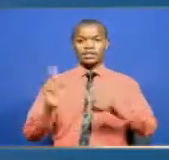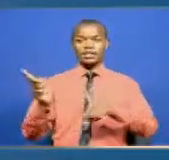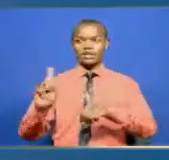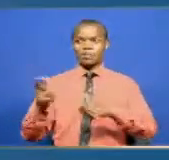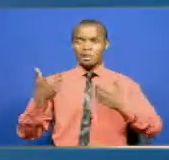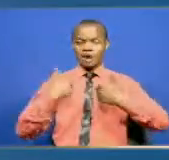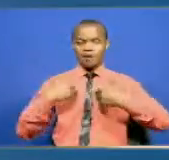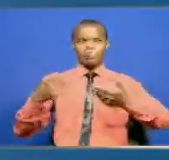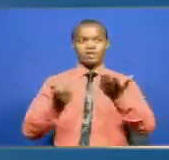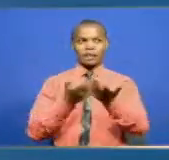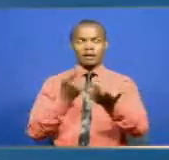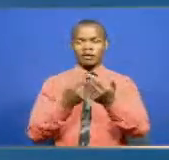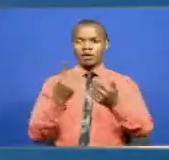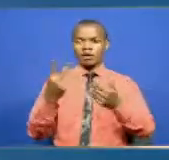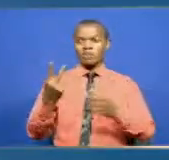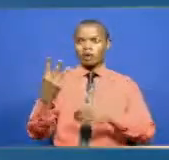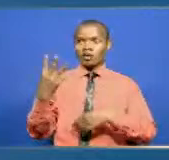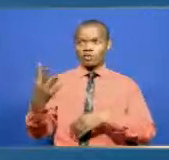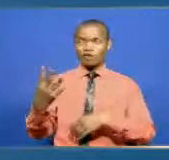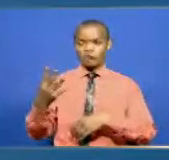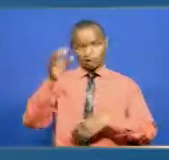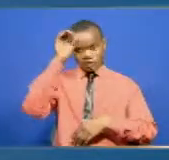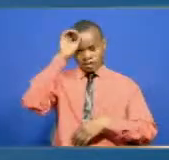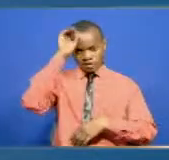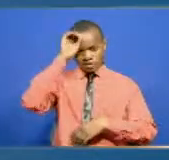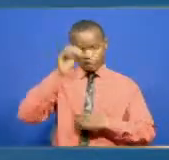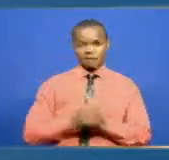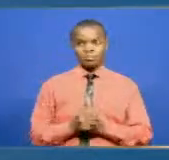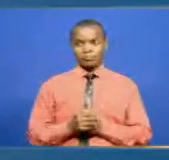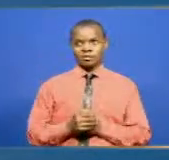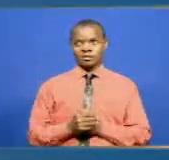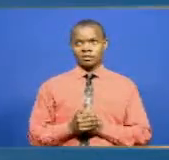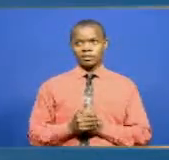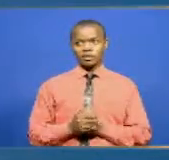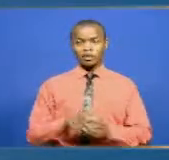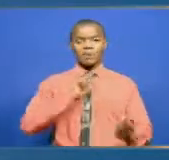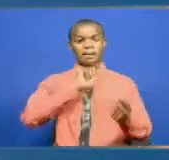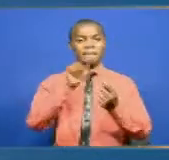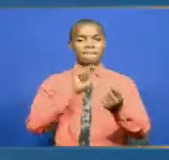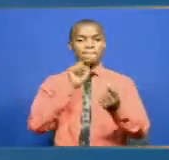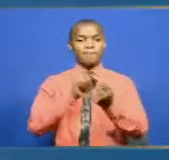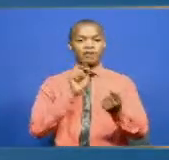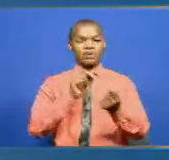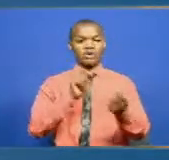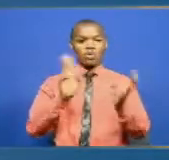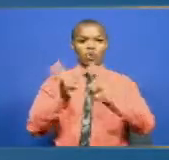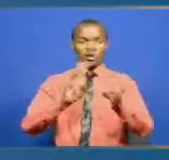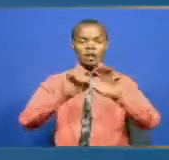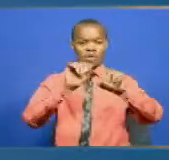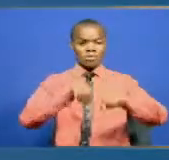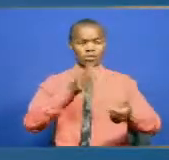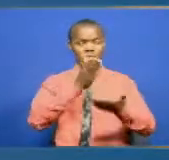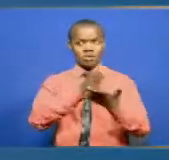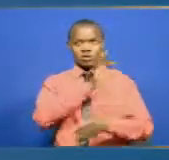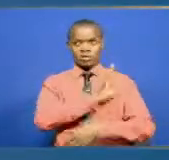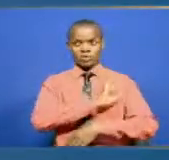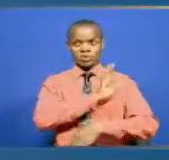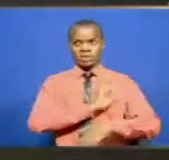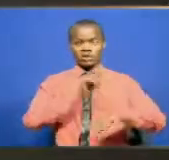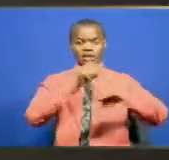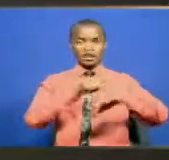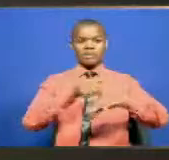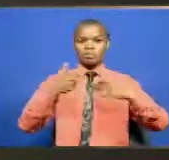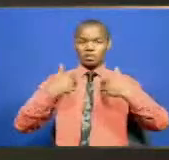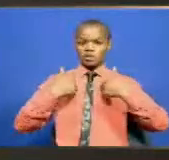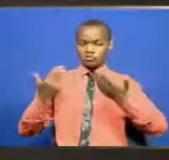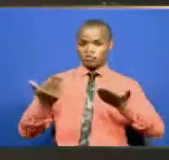experience highs of 24 degrees Celsius. A perfect weather for us to take advantage of light clothes